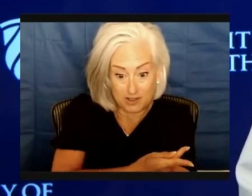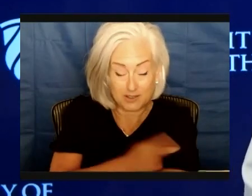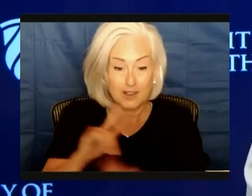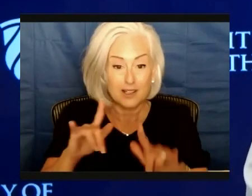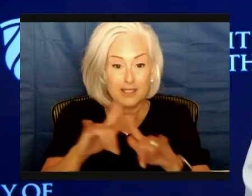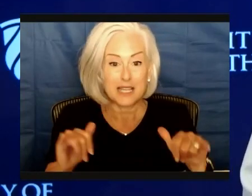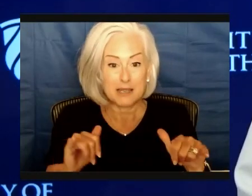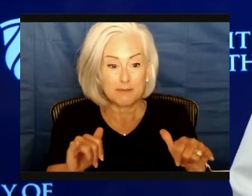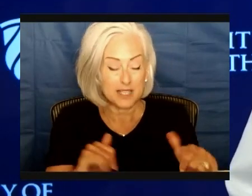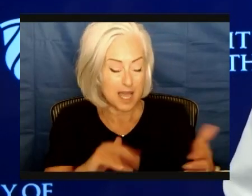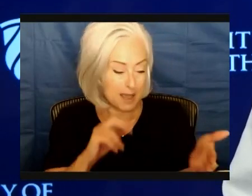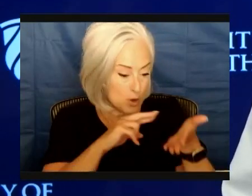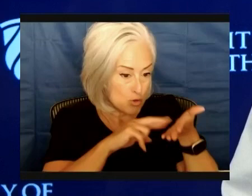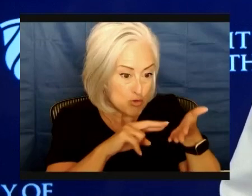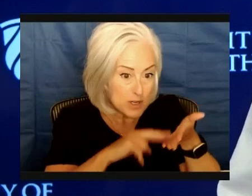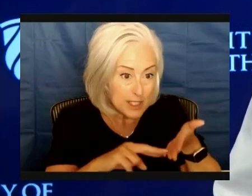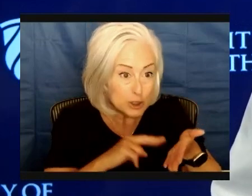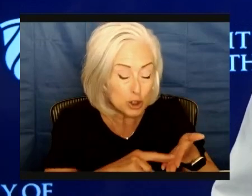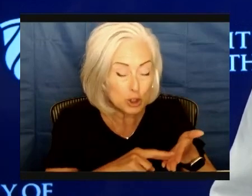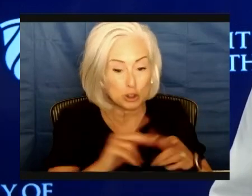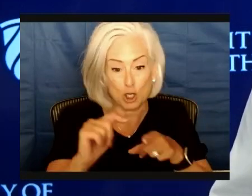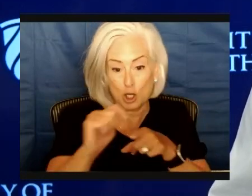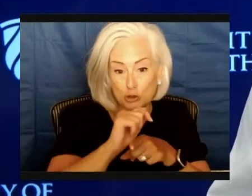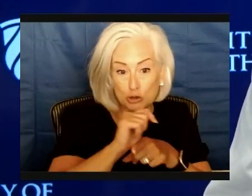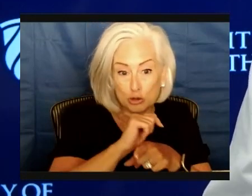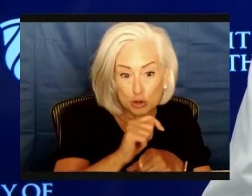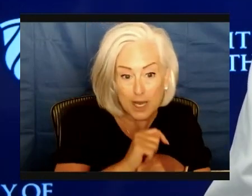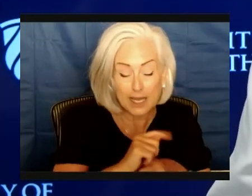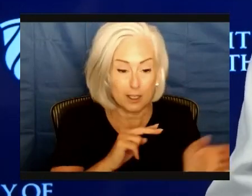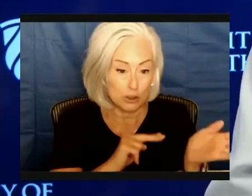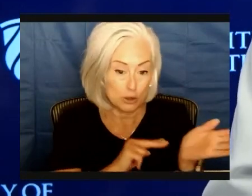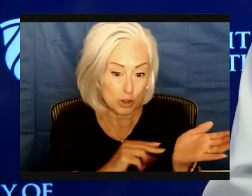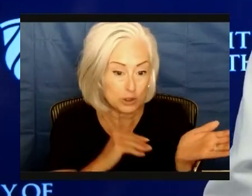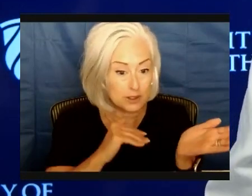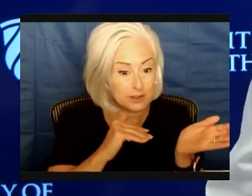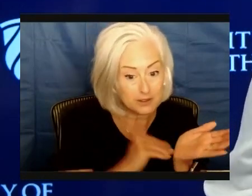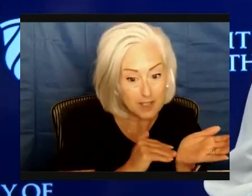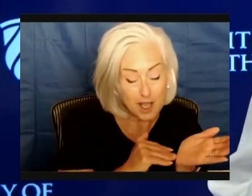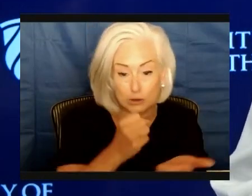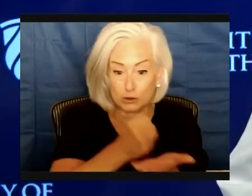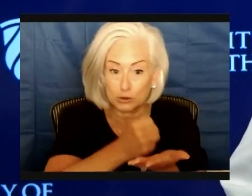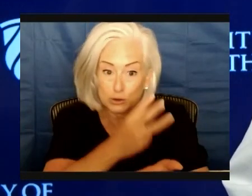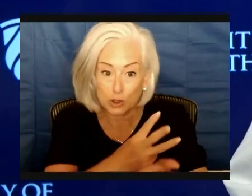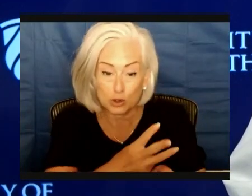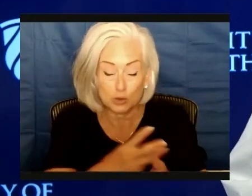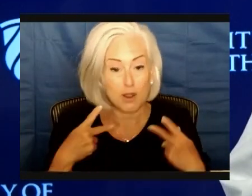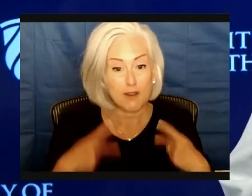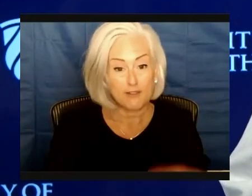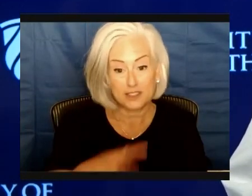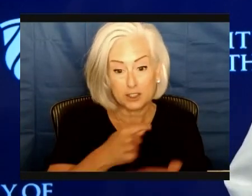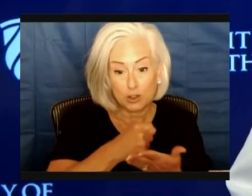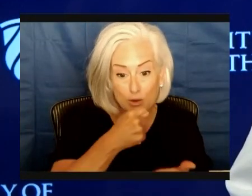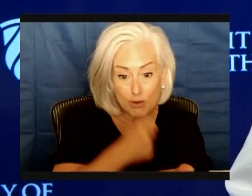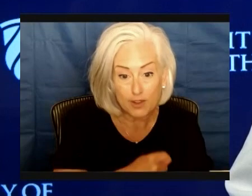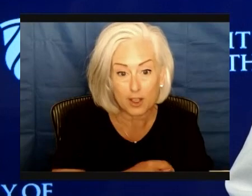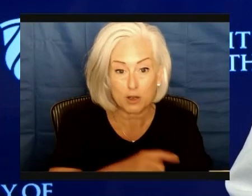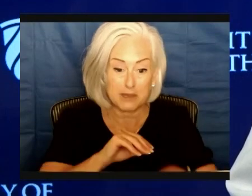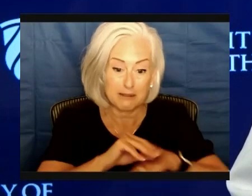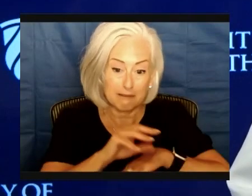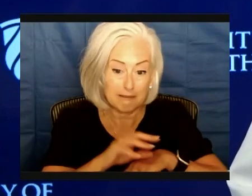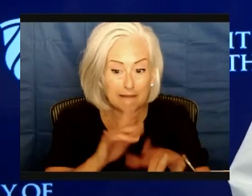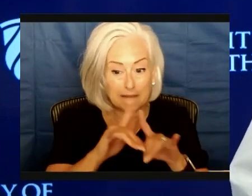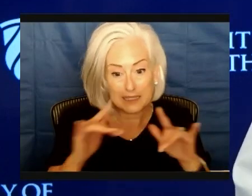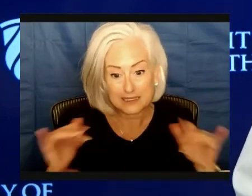physicians, nurses, respiratory therapy, social work, dietary, physical therapy, and others in many different